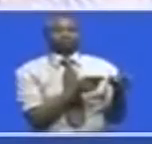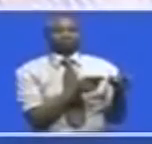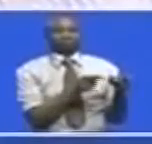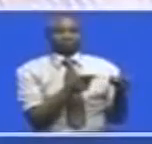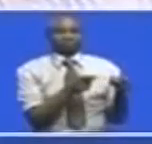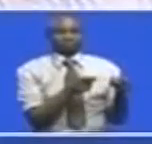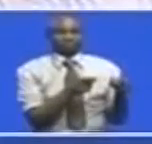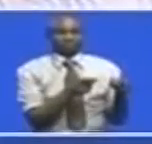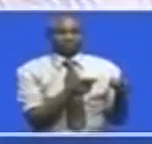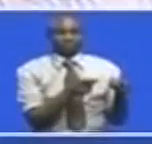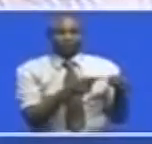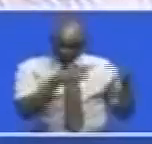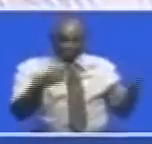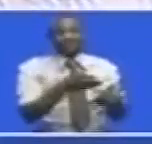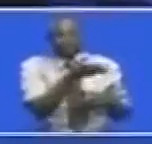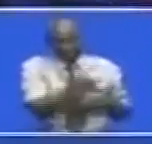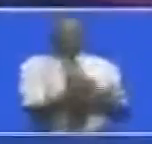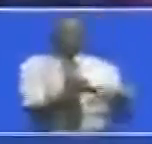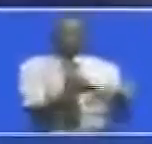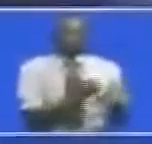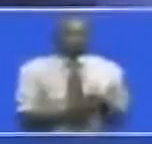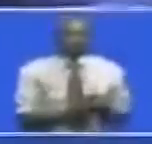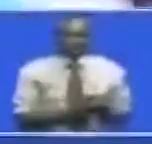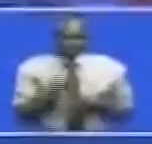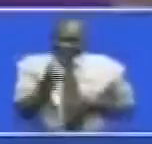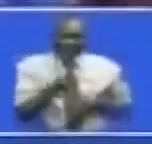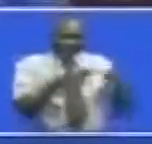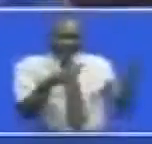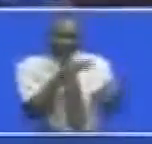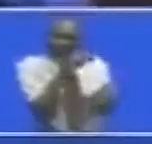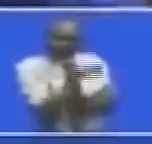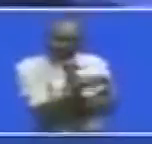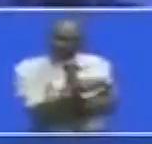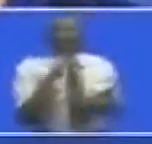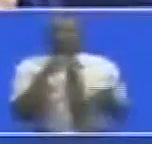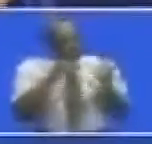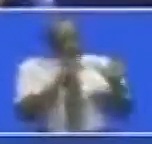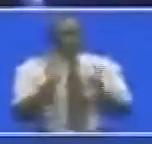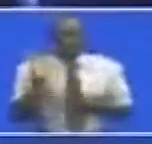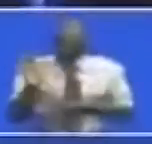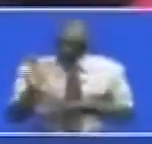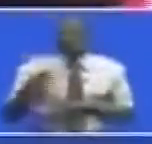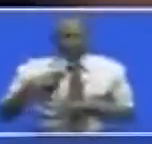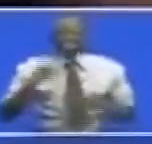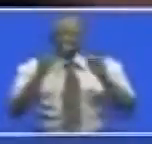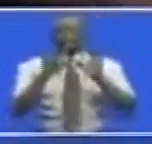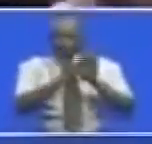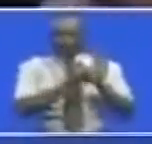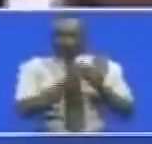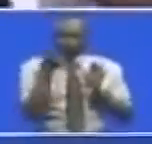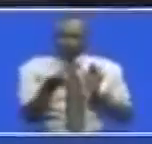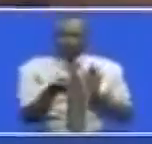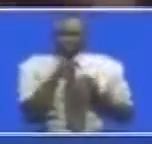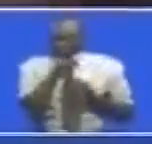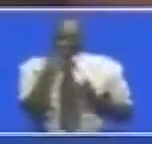ticket in the opposition, UKAWA. The opposition in Tanzania has pegged its campaigns to the clamor for a new constitution, a